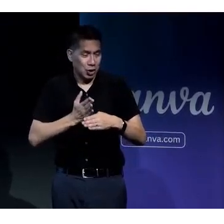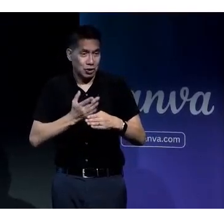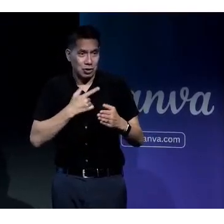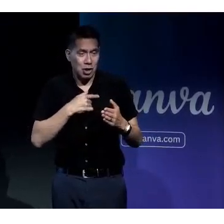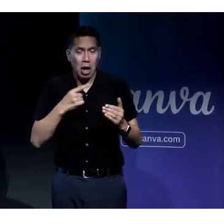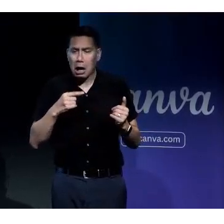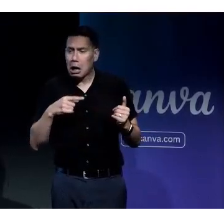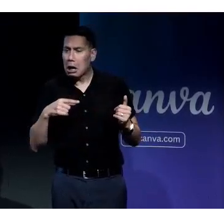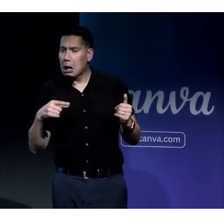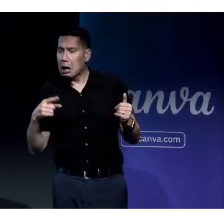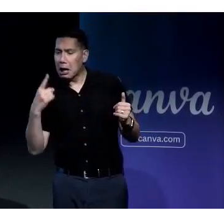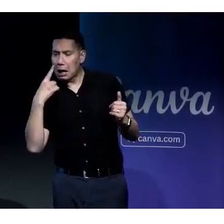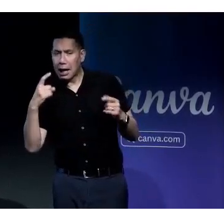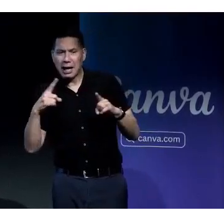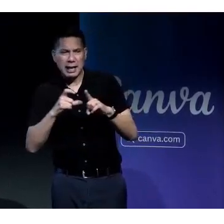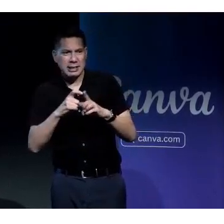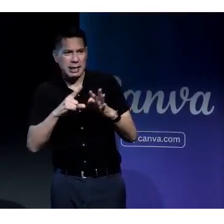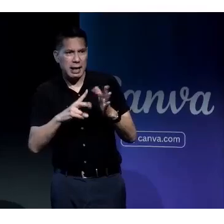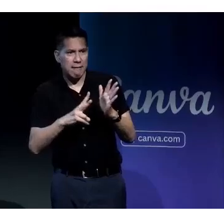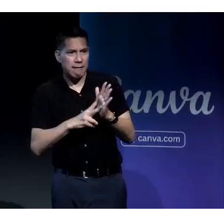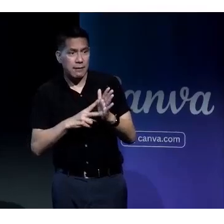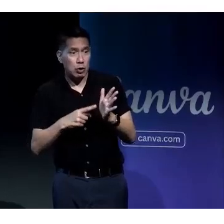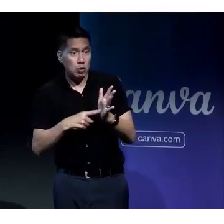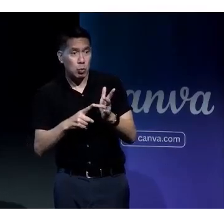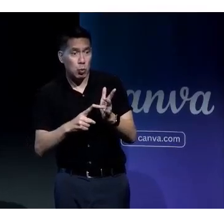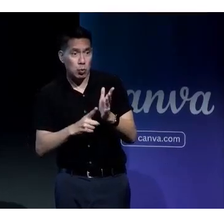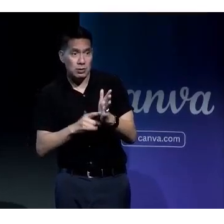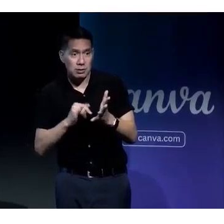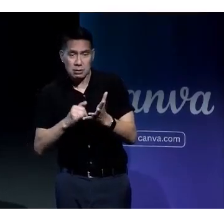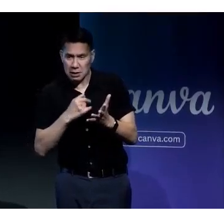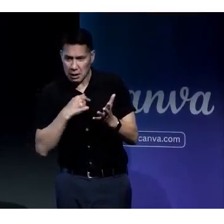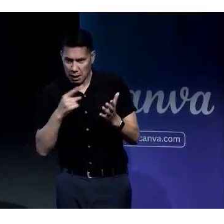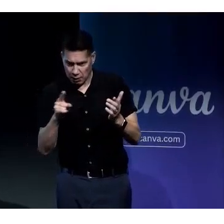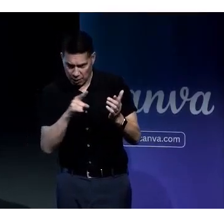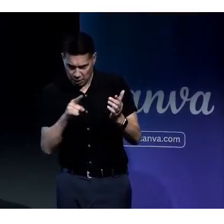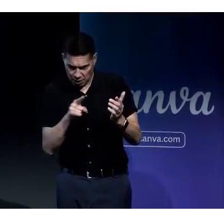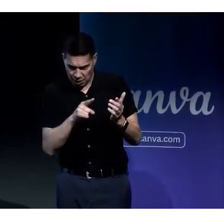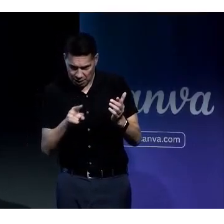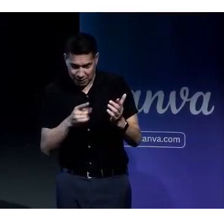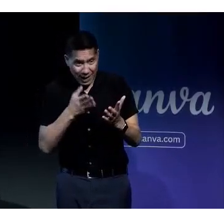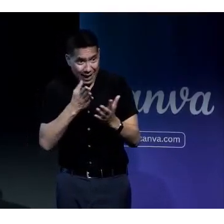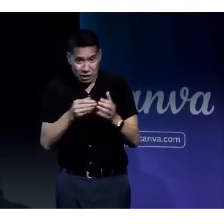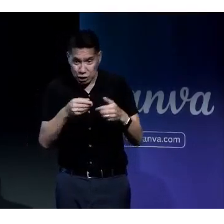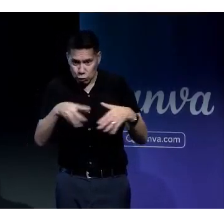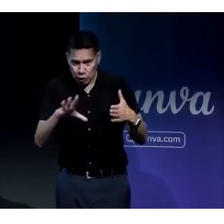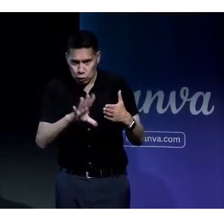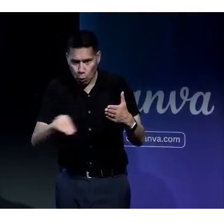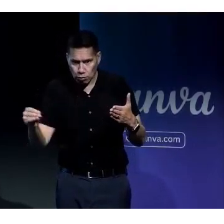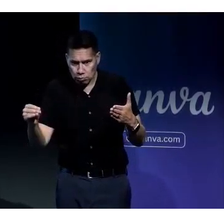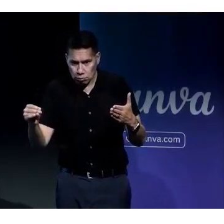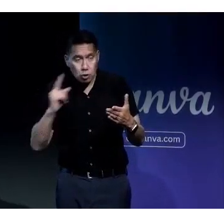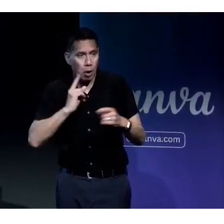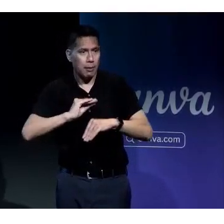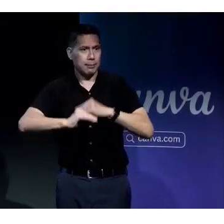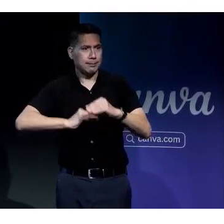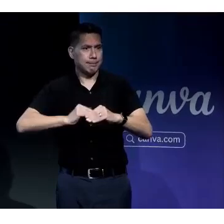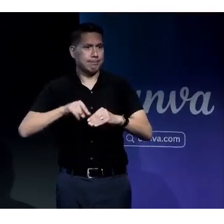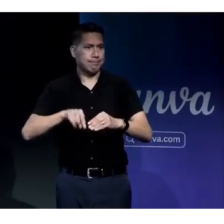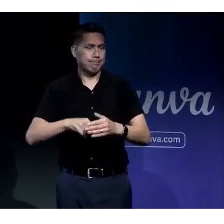the dev tools, and lo and behold, it was completely gone from the accessibility tree. So we changed that.